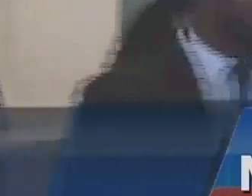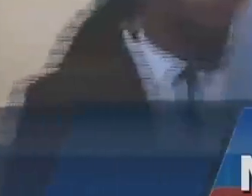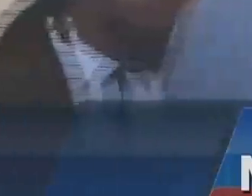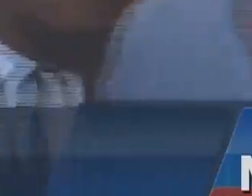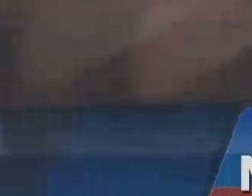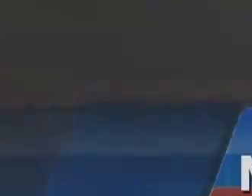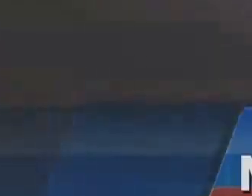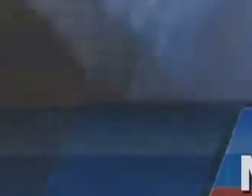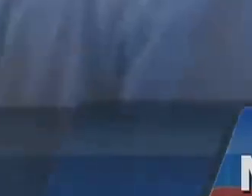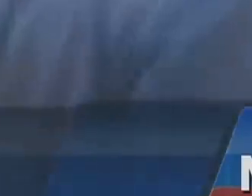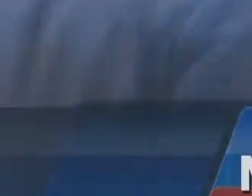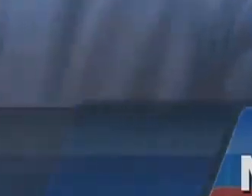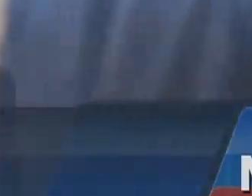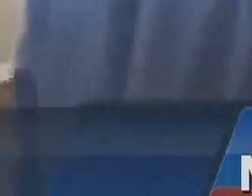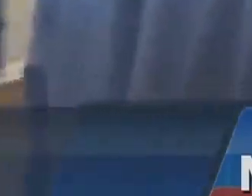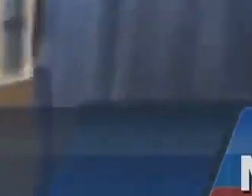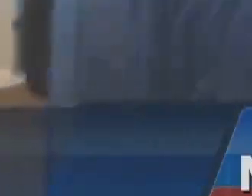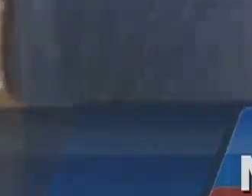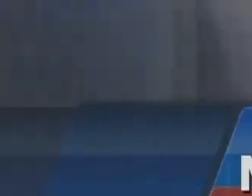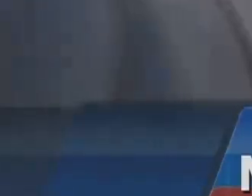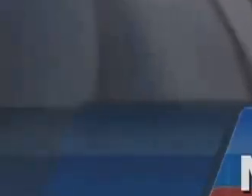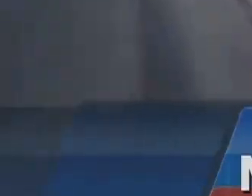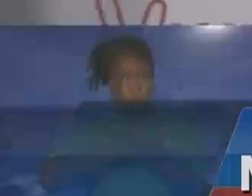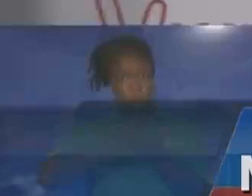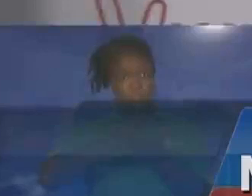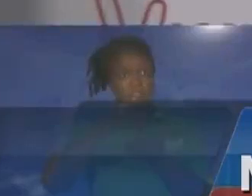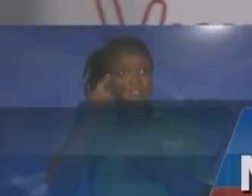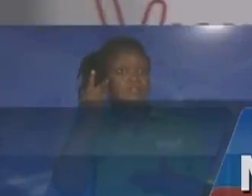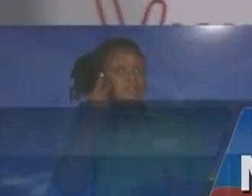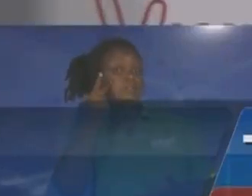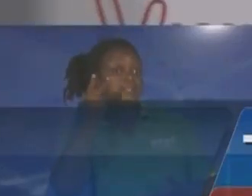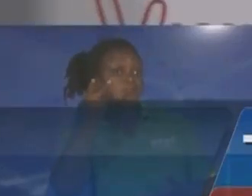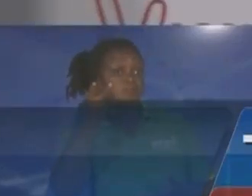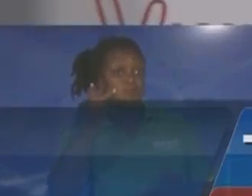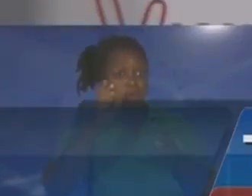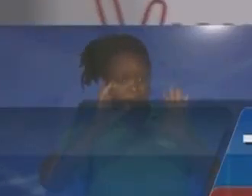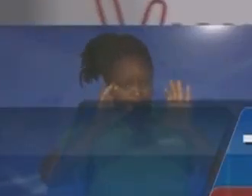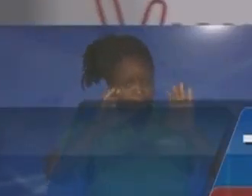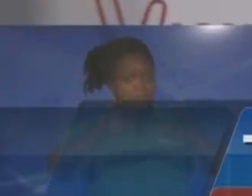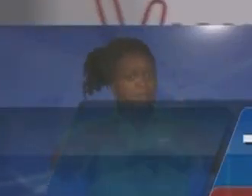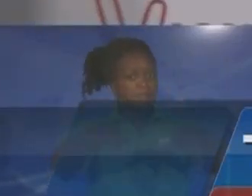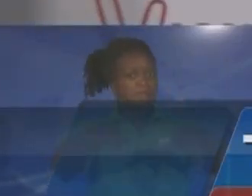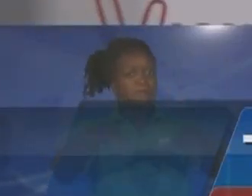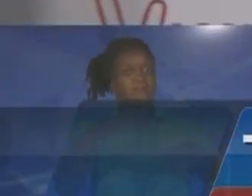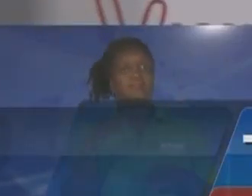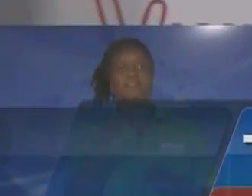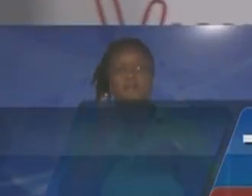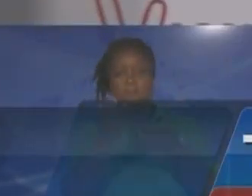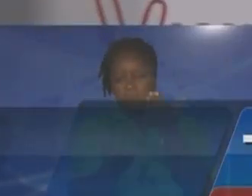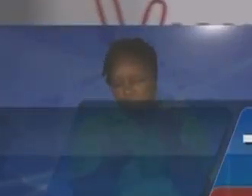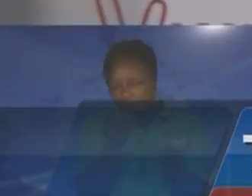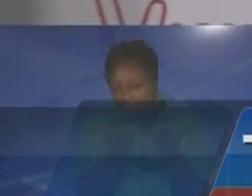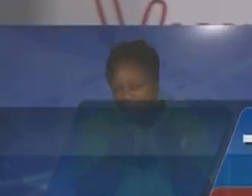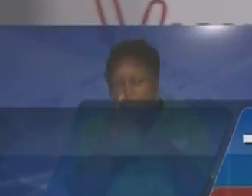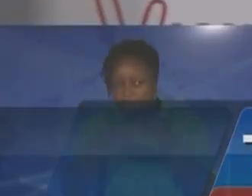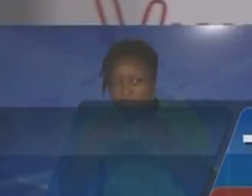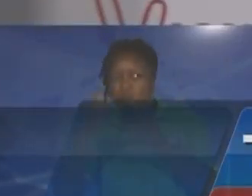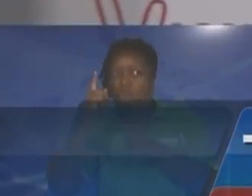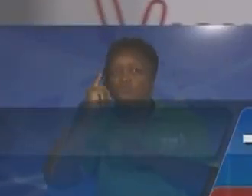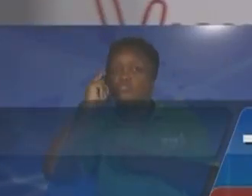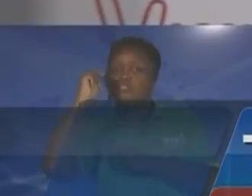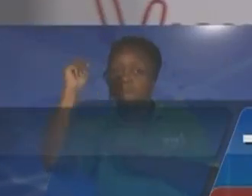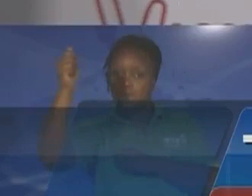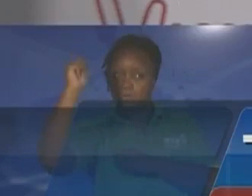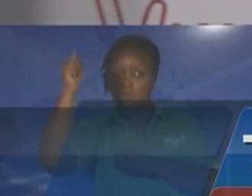to be fully decommissioned by next Saturday, March 12th. We could start to look at the Arima General Hospital to be